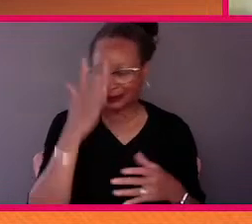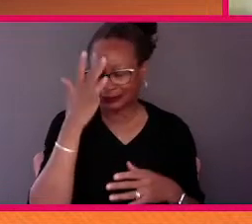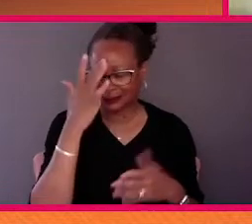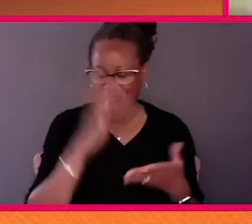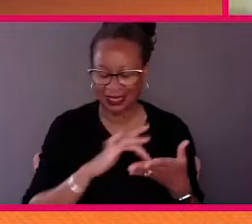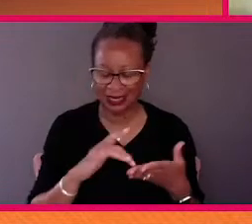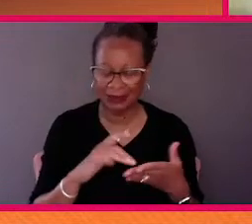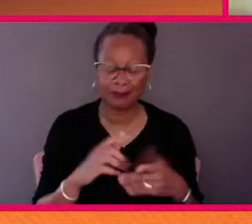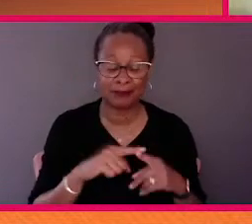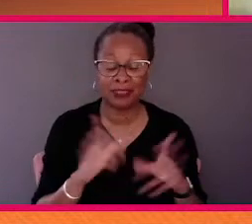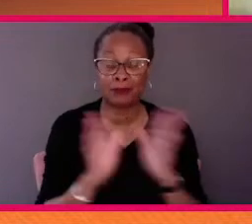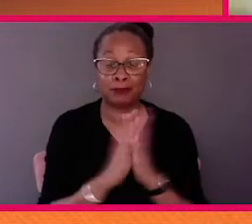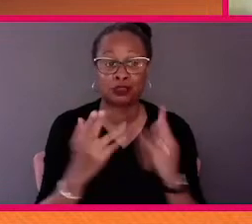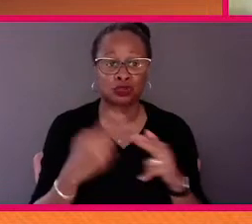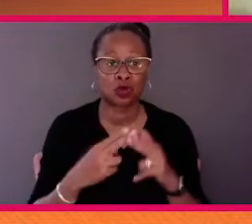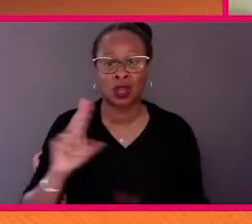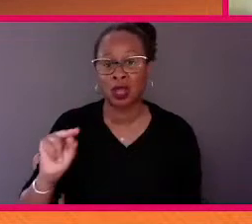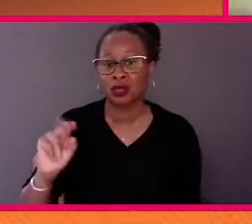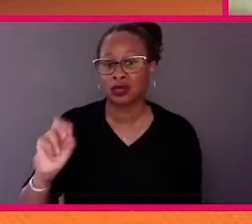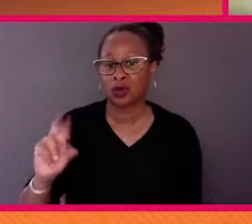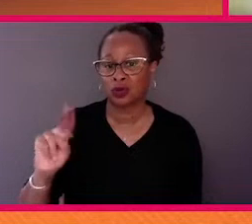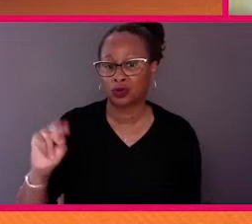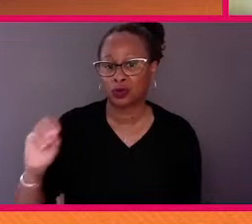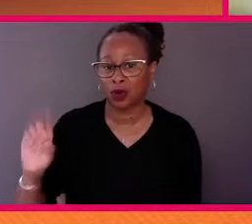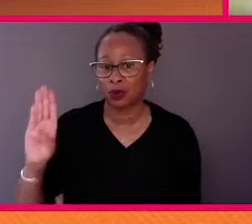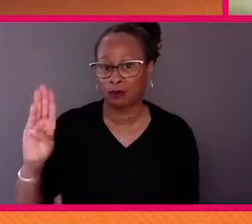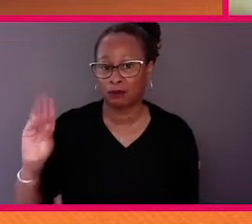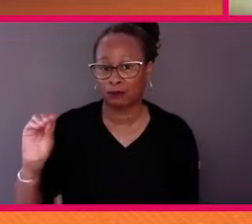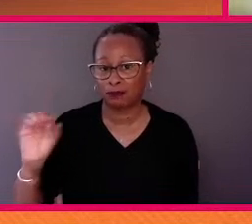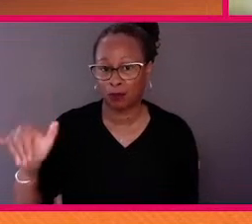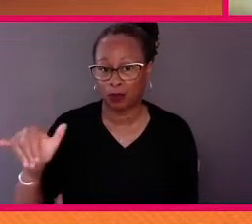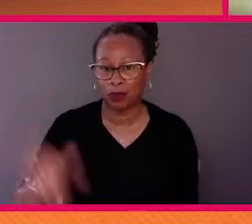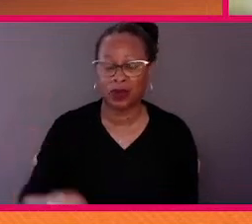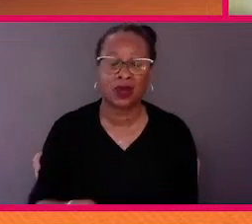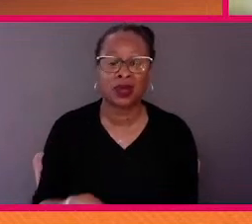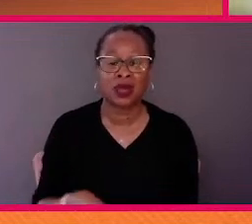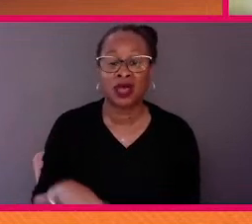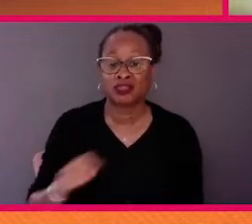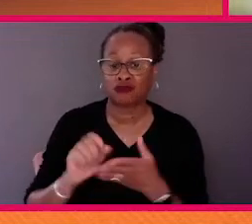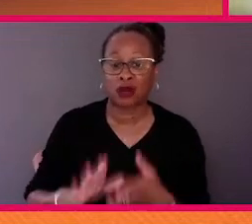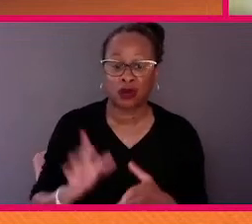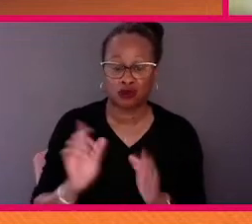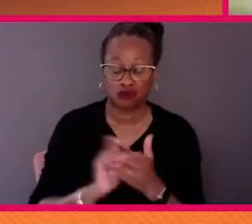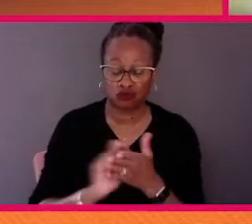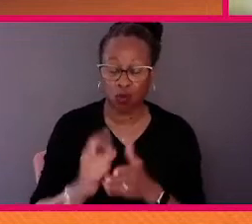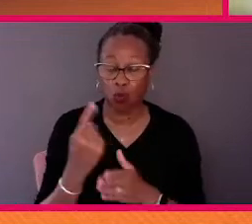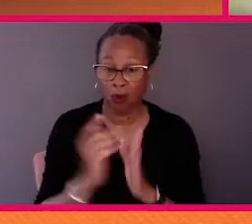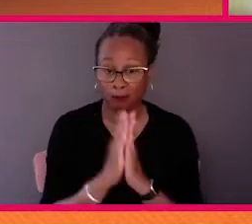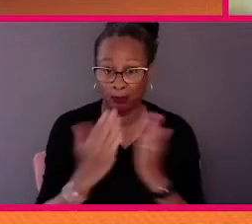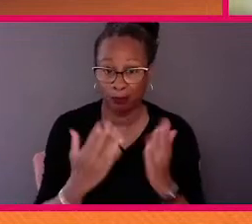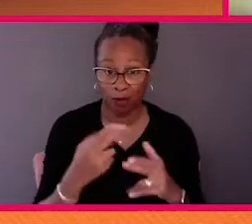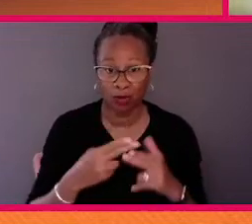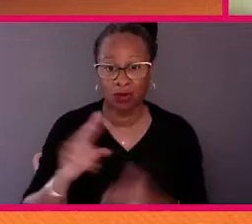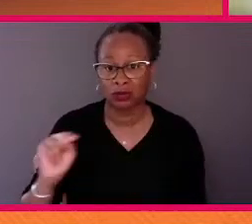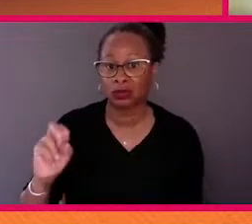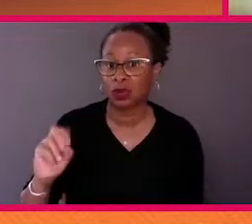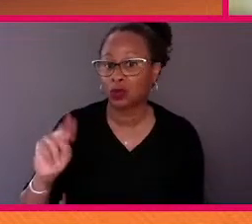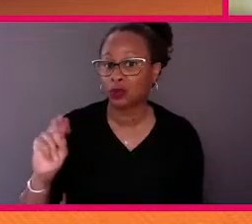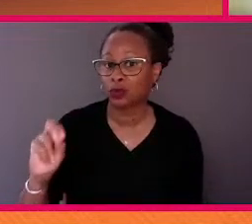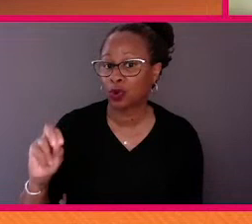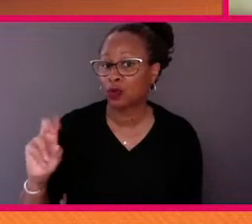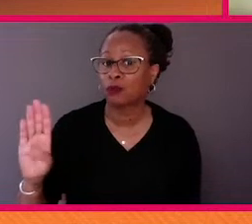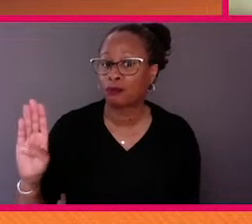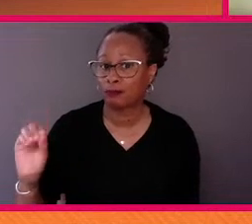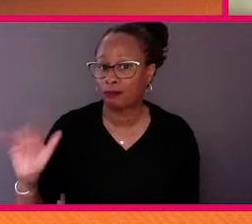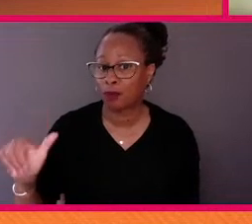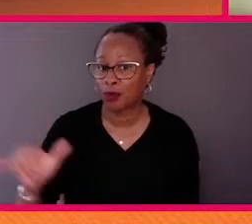Boy. And it's the writer only wrote one book, and it was No No Boy. And it was about